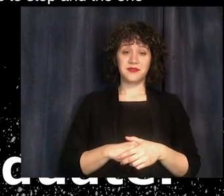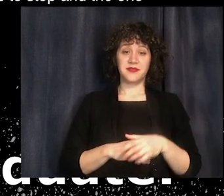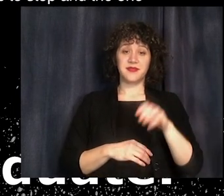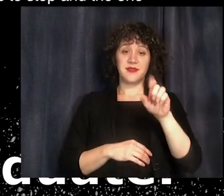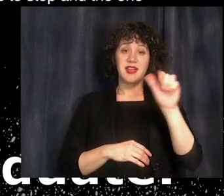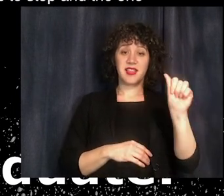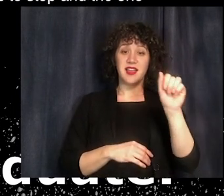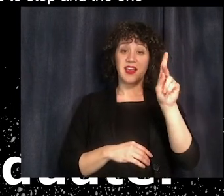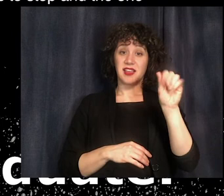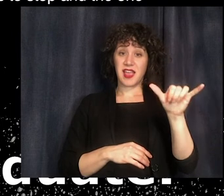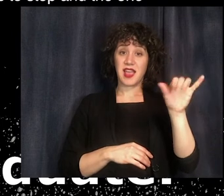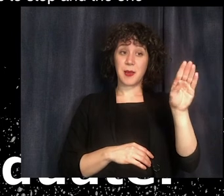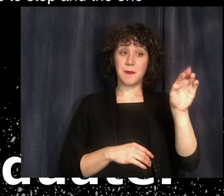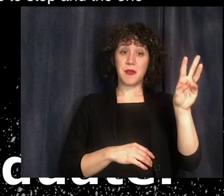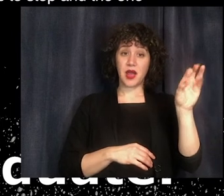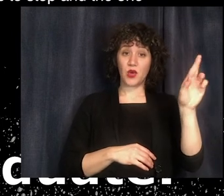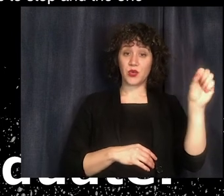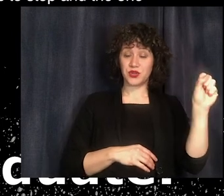Ella K. Bowers.